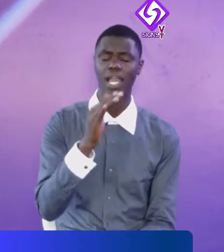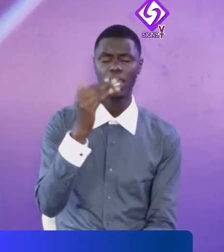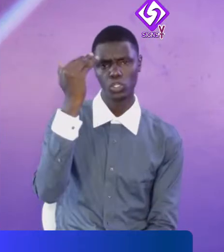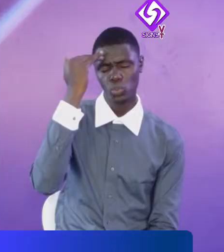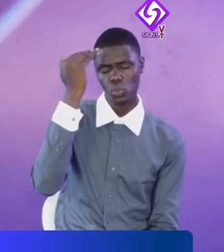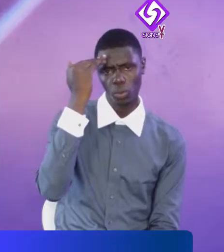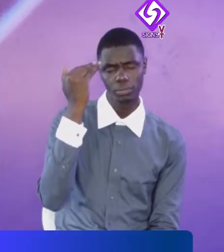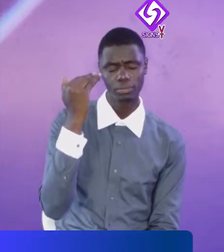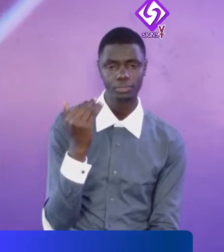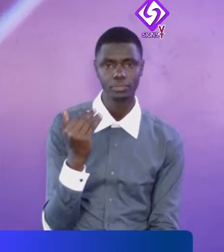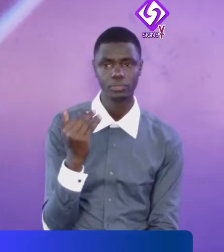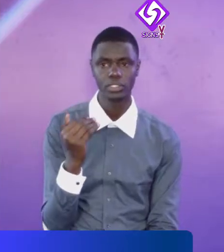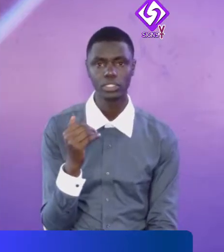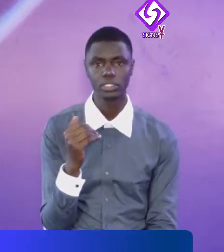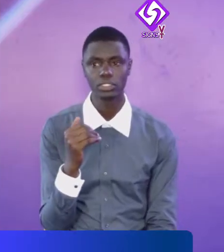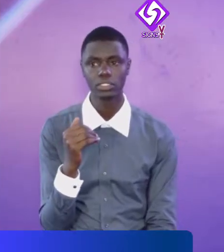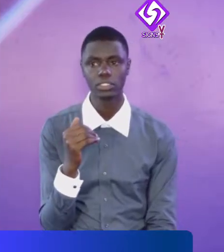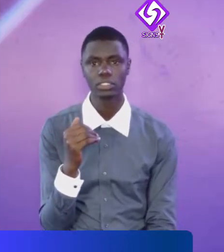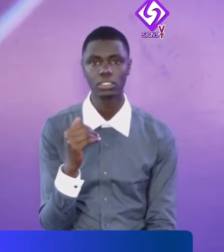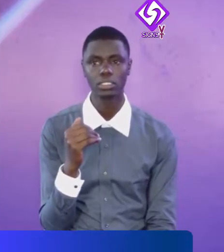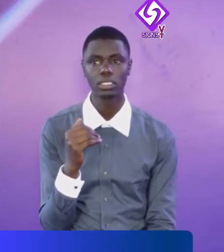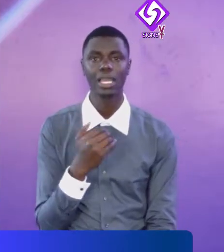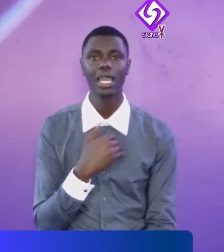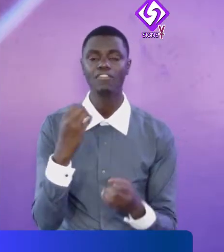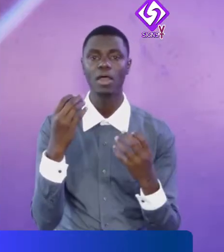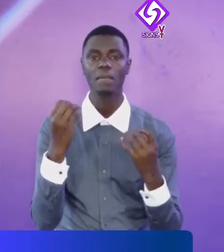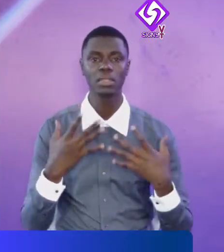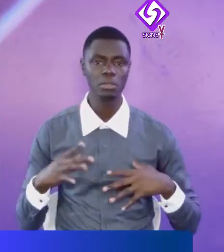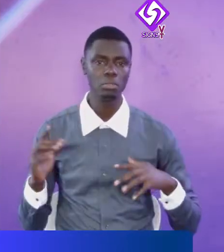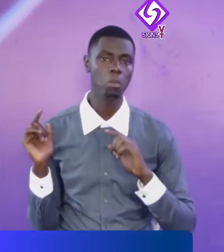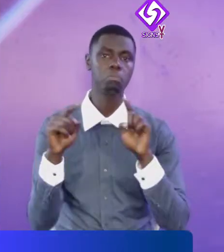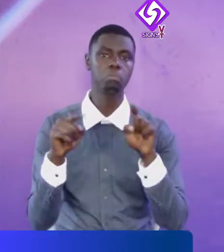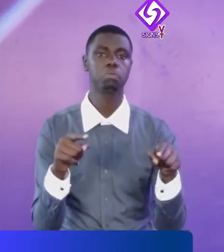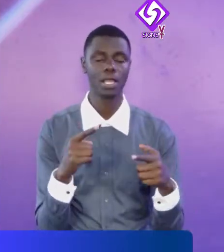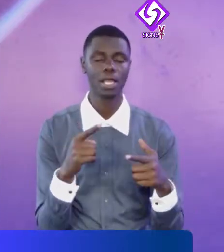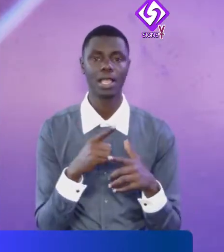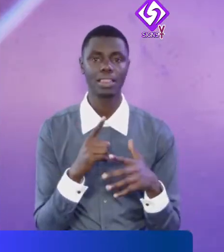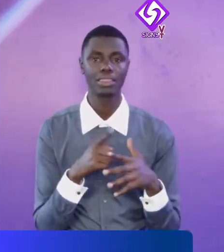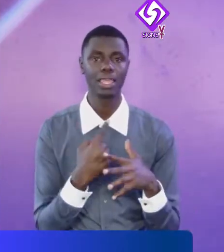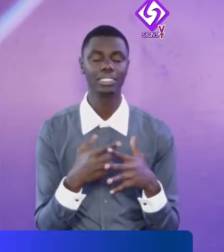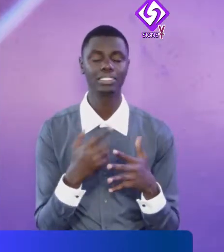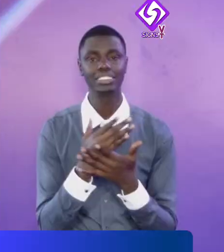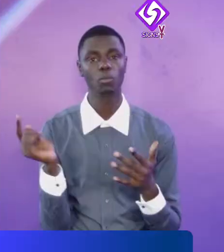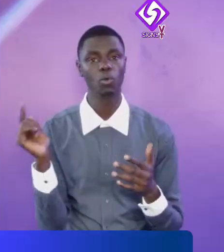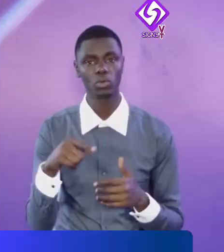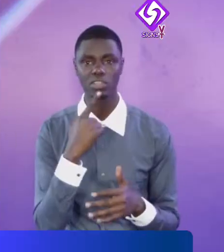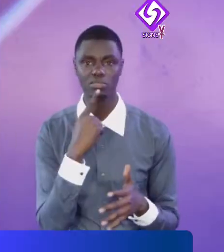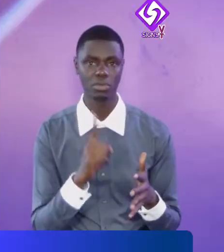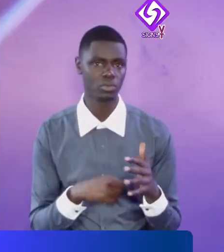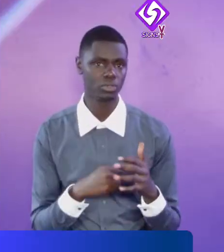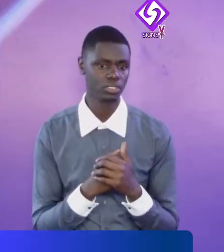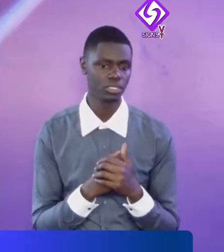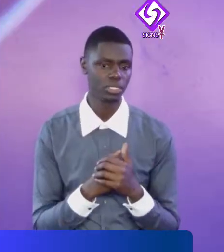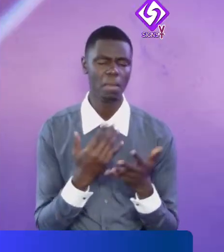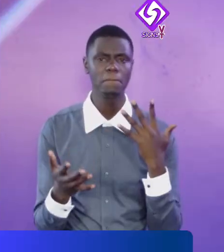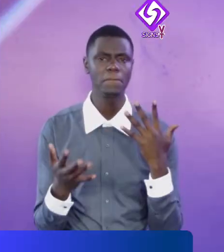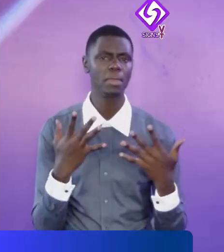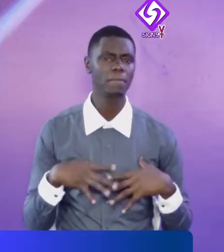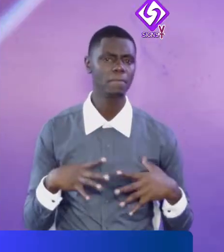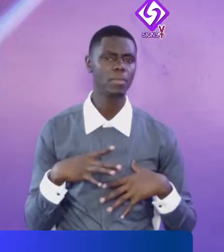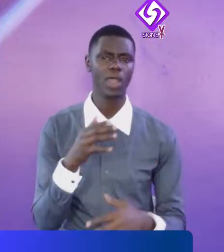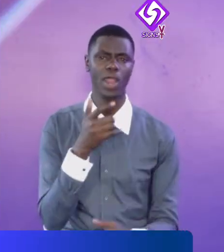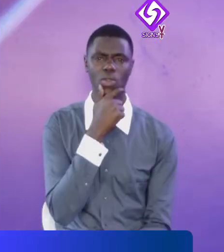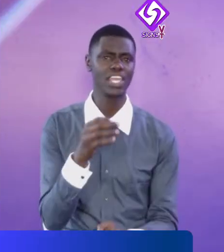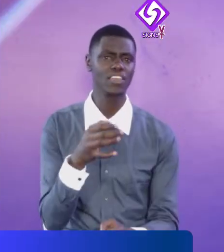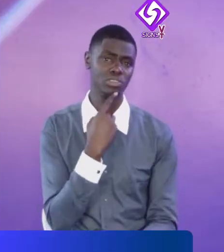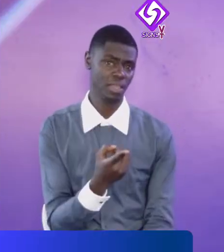that it looks like in the beginning you have so many people attending, then somebody discovers very few people attending, then all of a sudden you have many people have arrived. For example, if